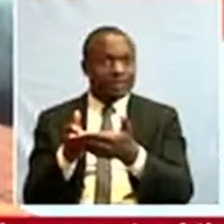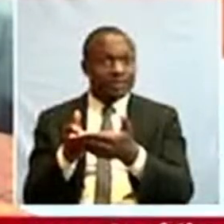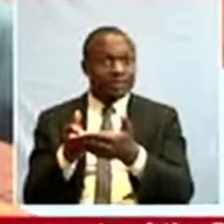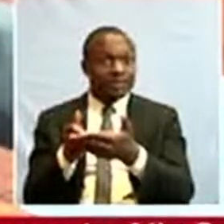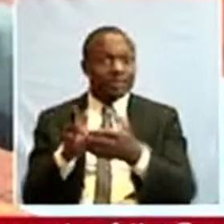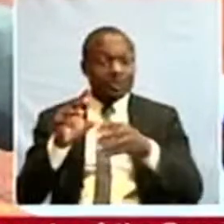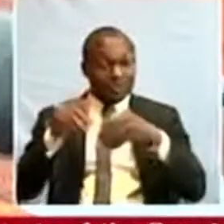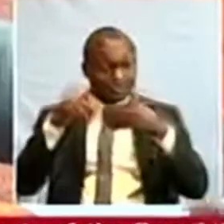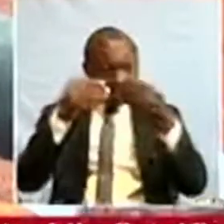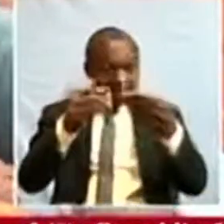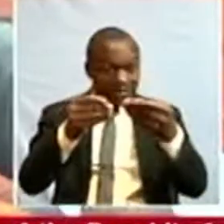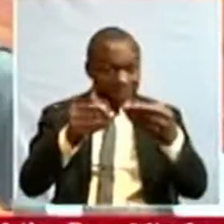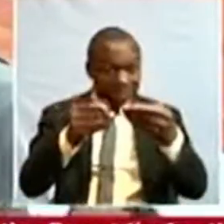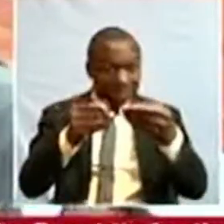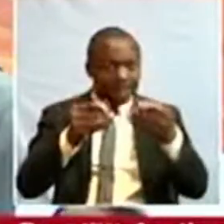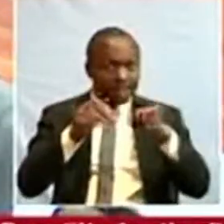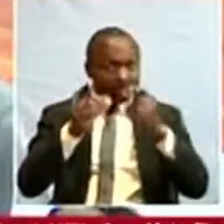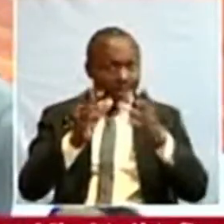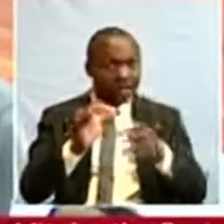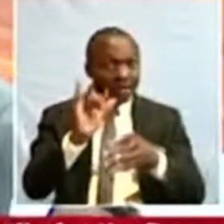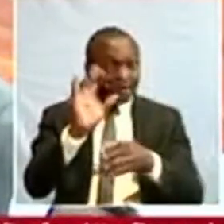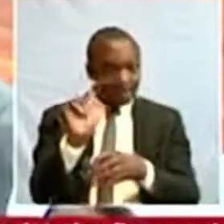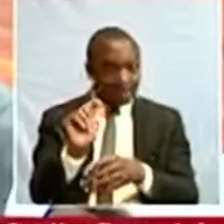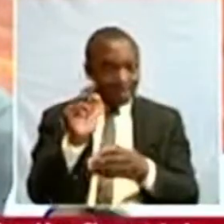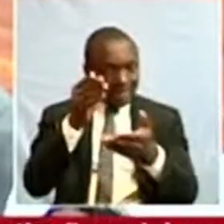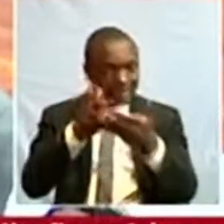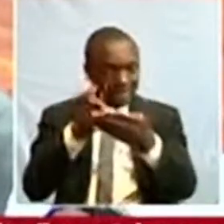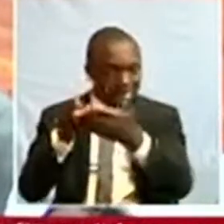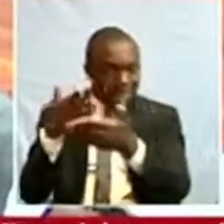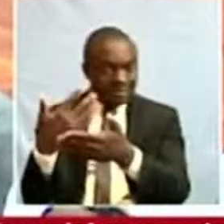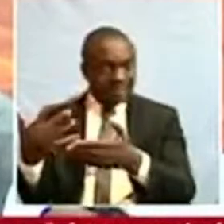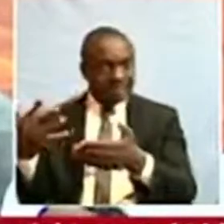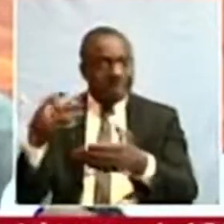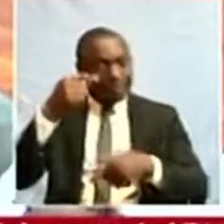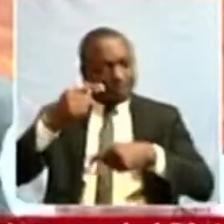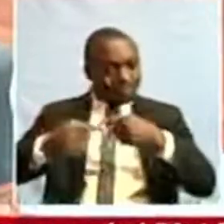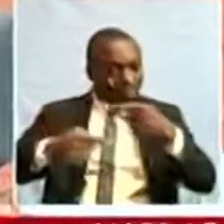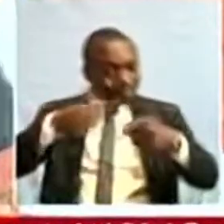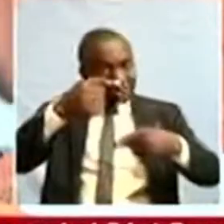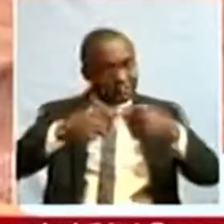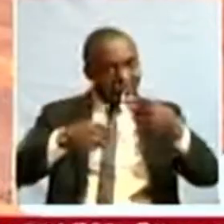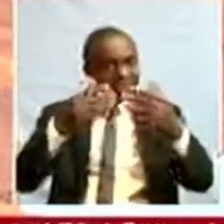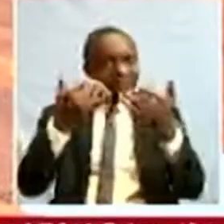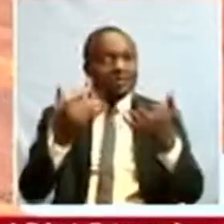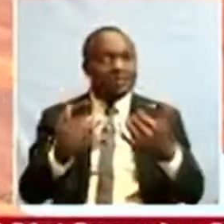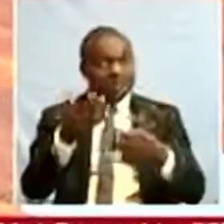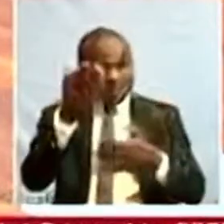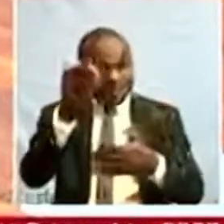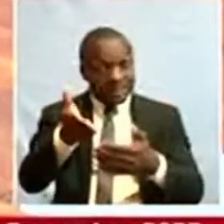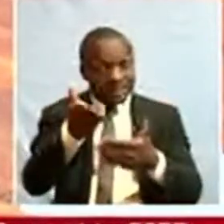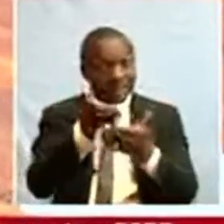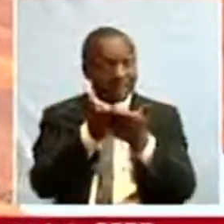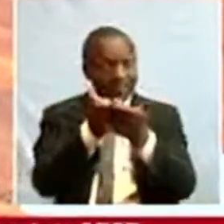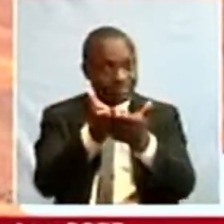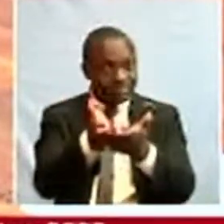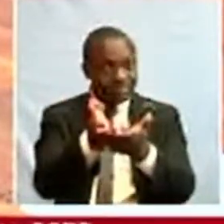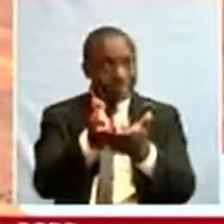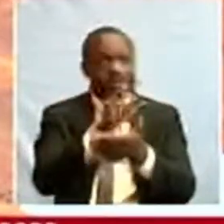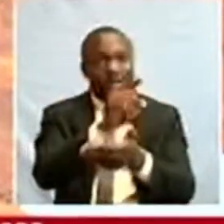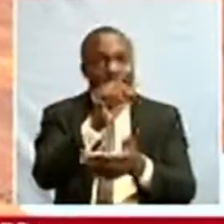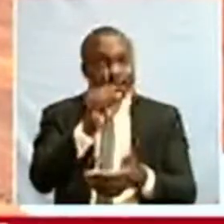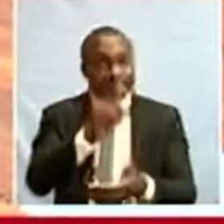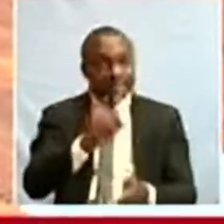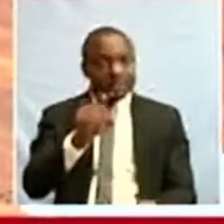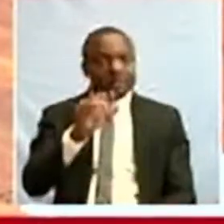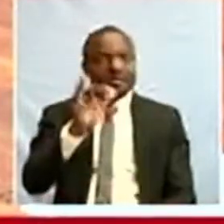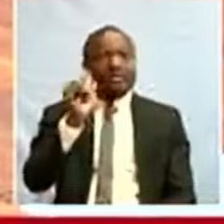on who? Is it the director ICT? Because this thing has been ongoing. And now there's that submission of this Ziamis, I